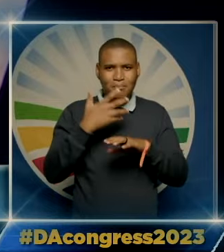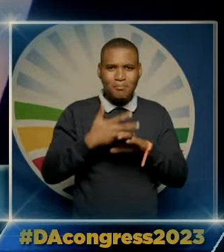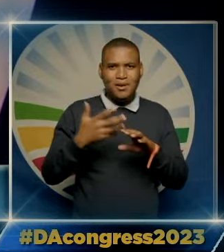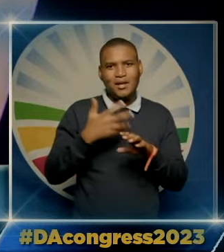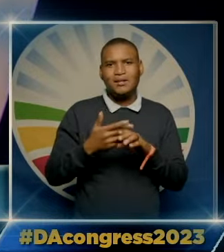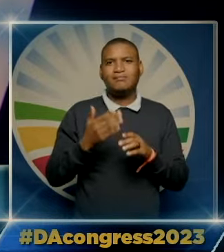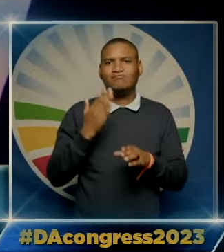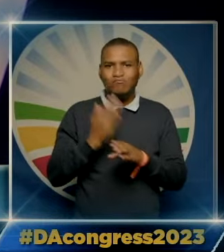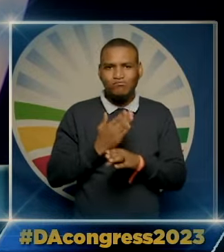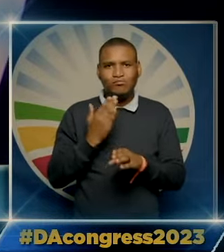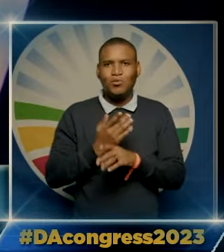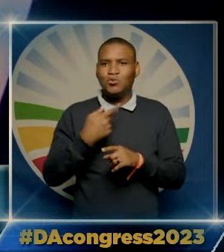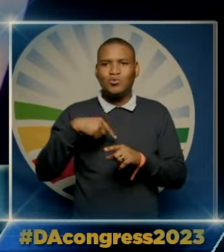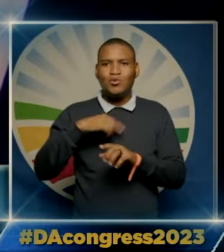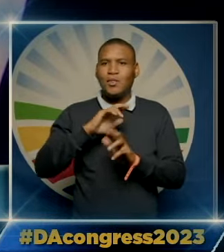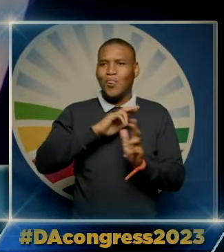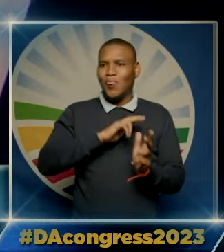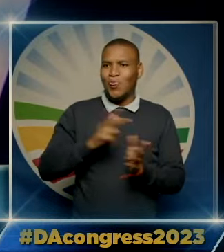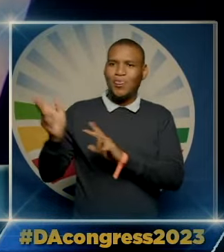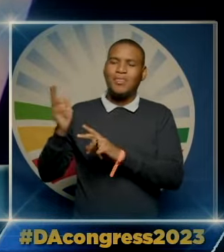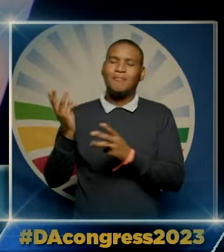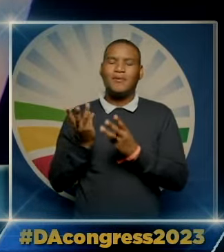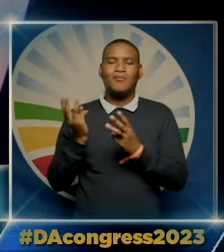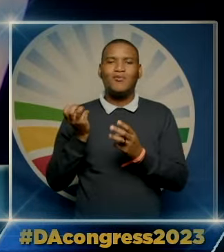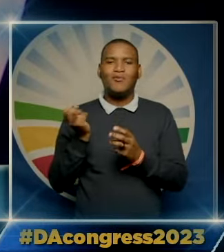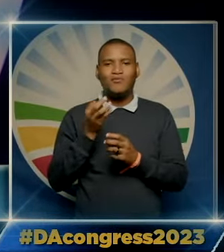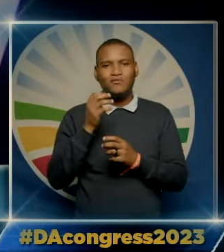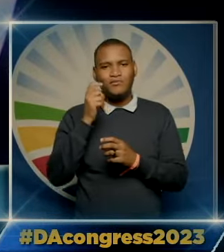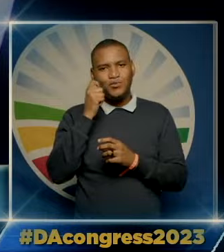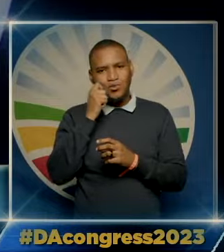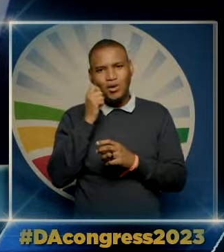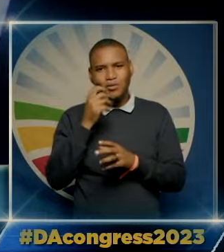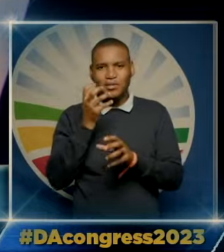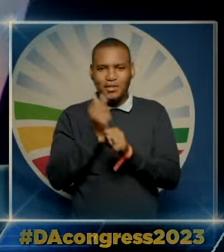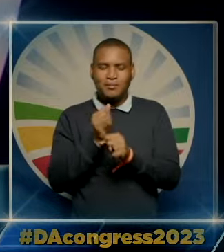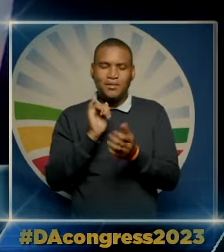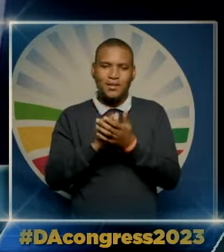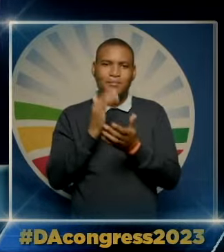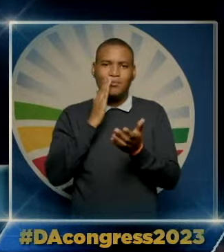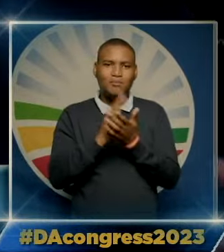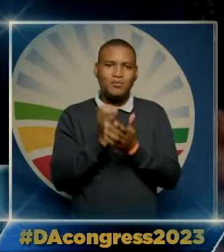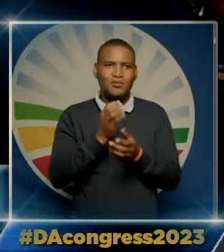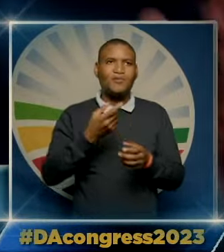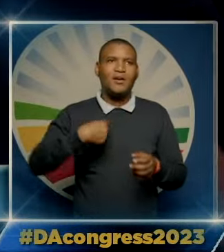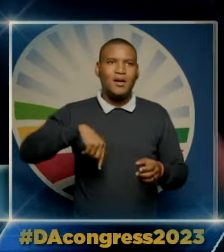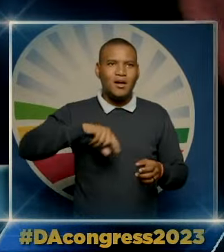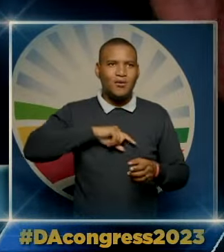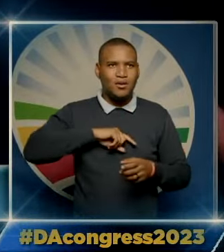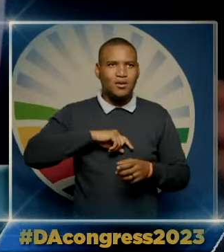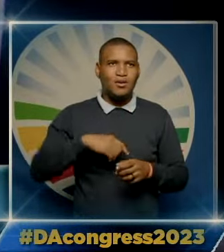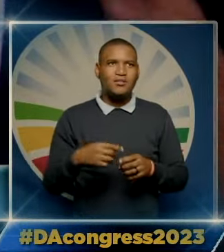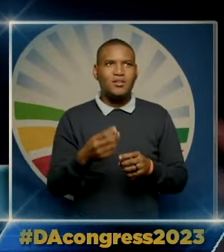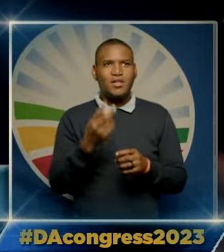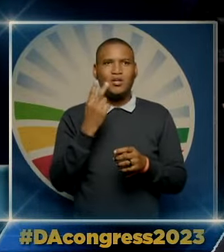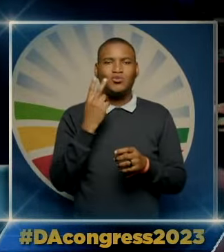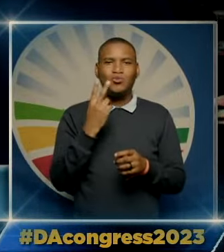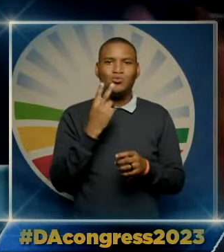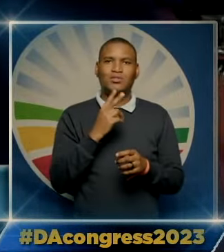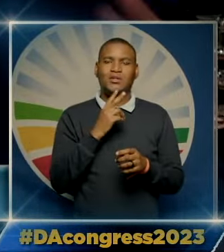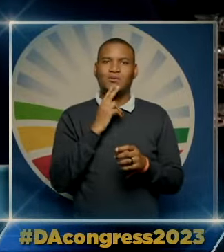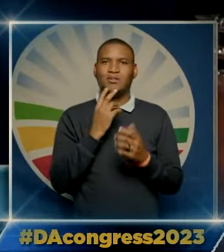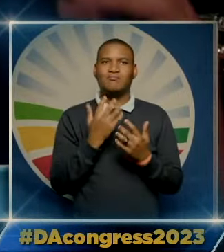not abandon the people of Tshwane. We'll keep on fighting to keep that promise of ours. Wow. So there are 2,000